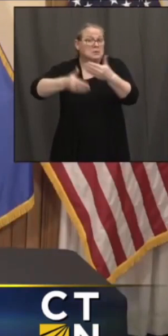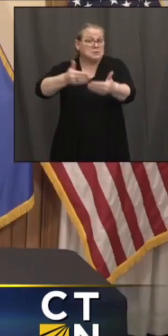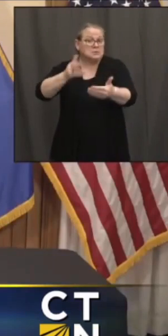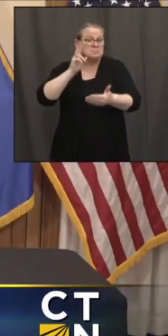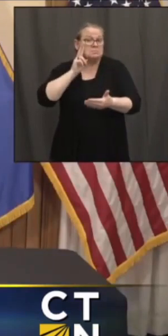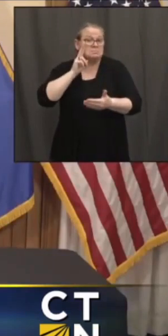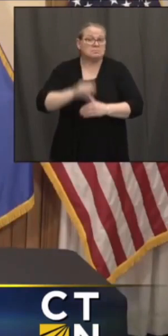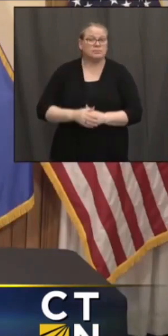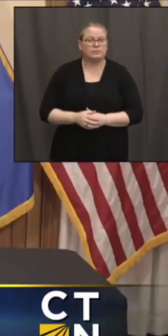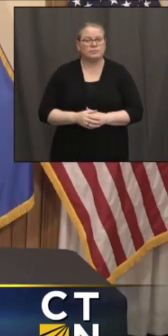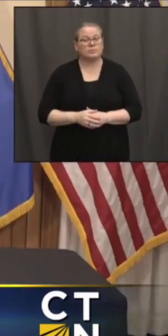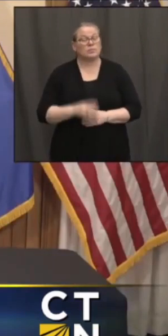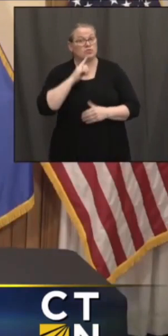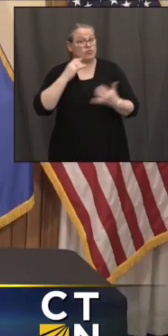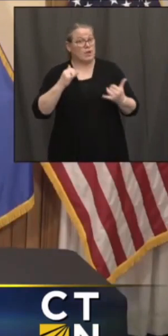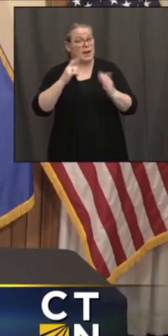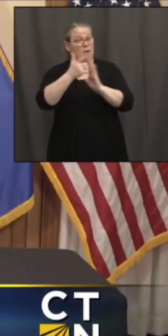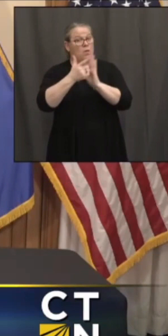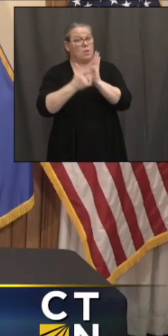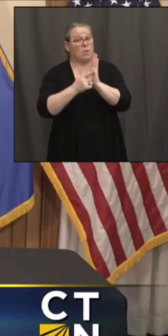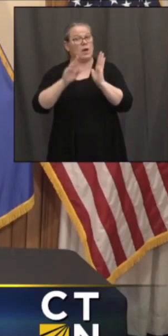that would give the